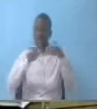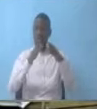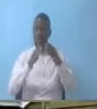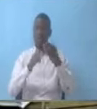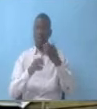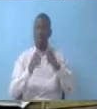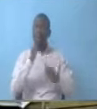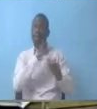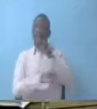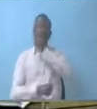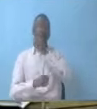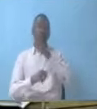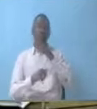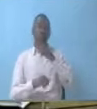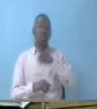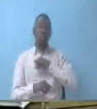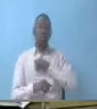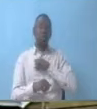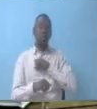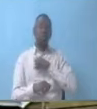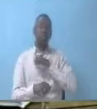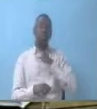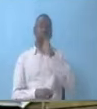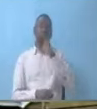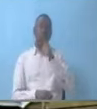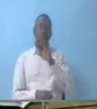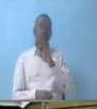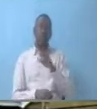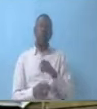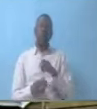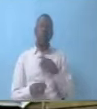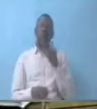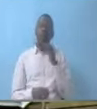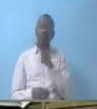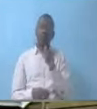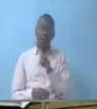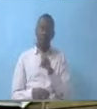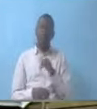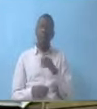rewam, where the charge or the offense carries a conviction